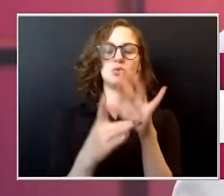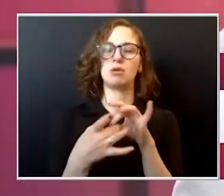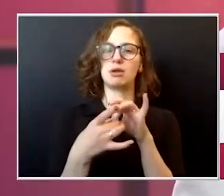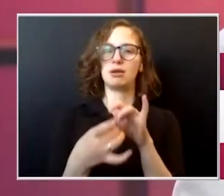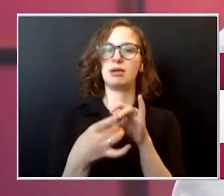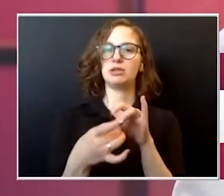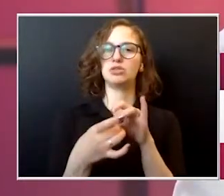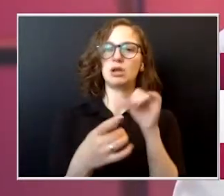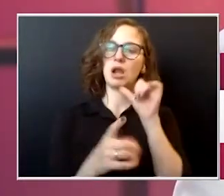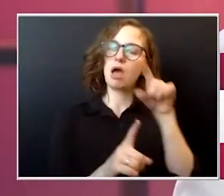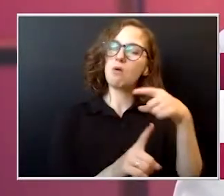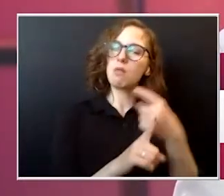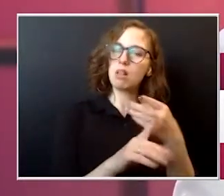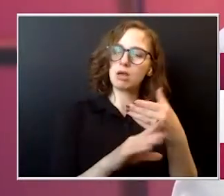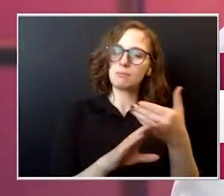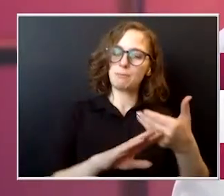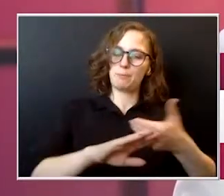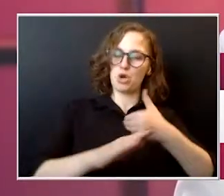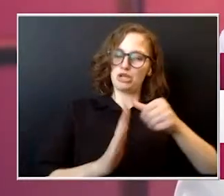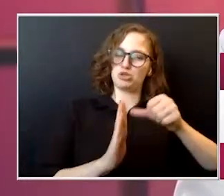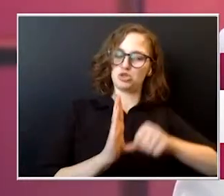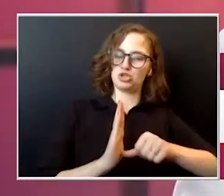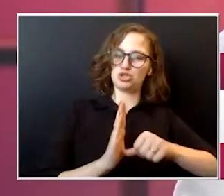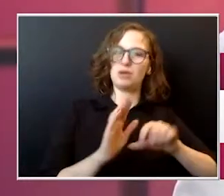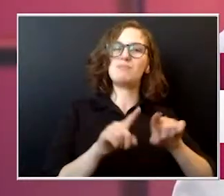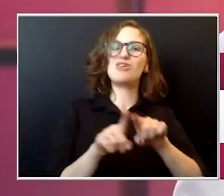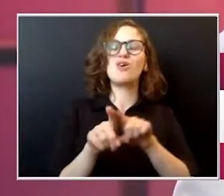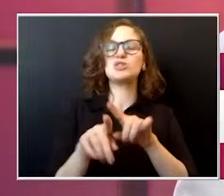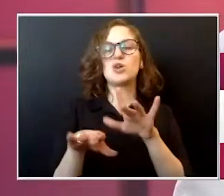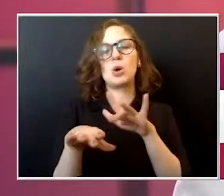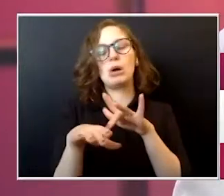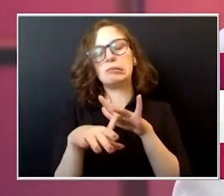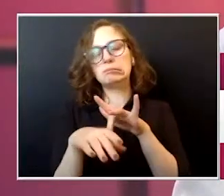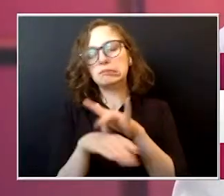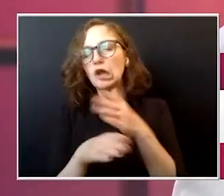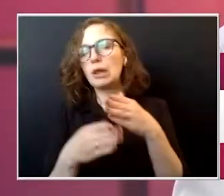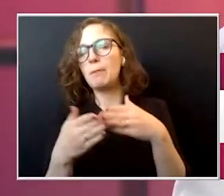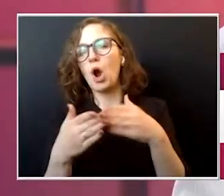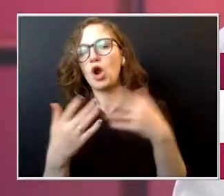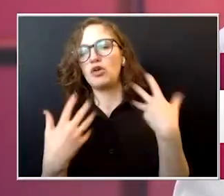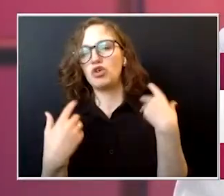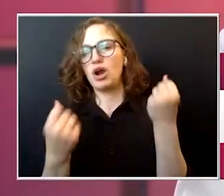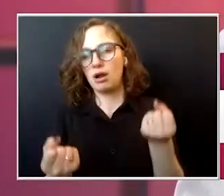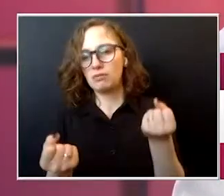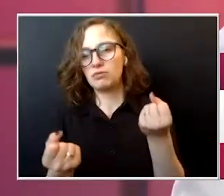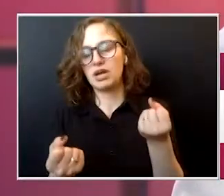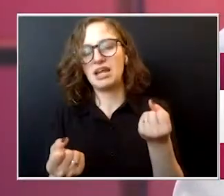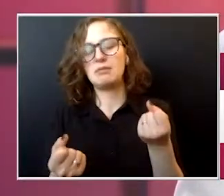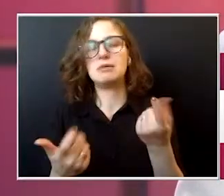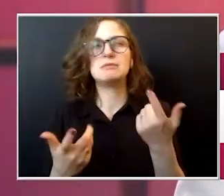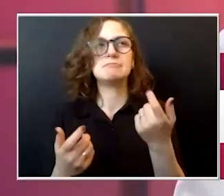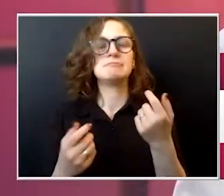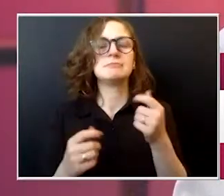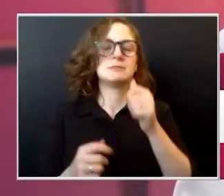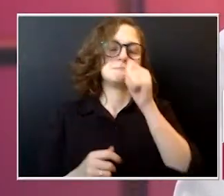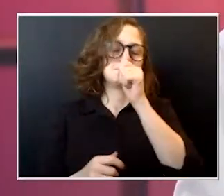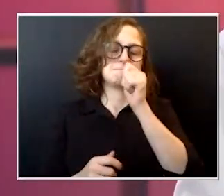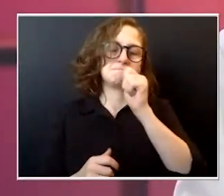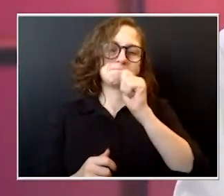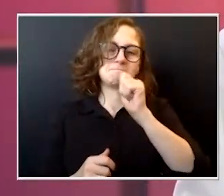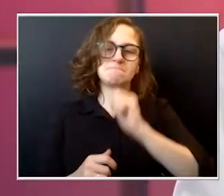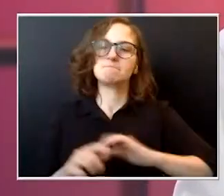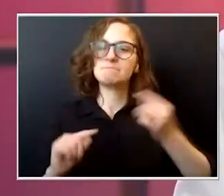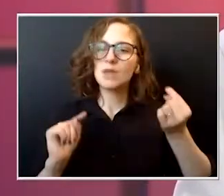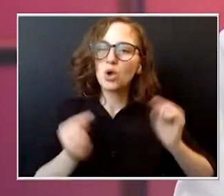but when they're in that early phase of recovery, you know, when they're in pain, when emotionally or mentally they can